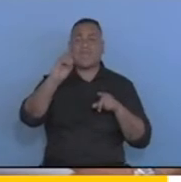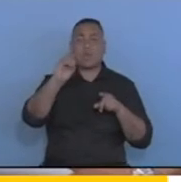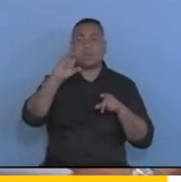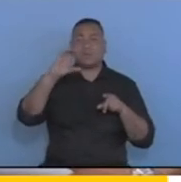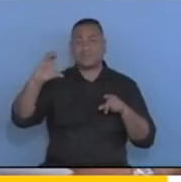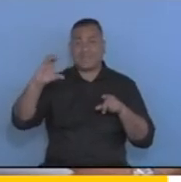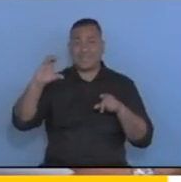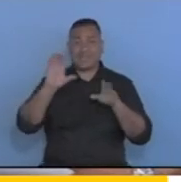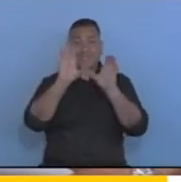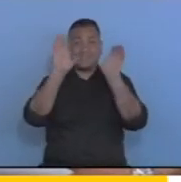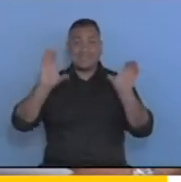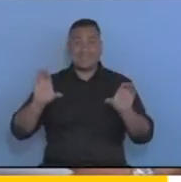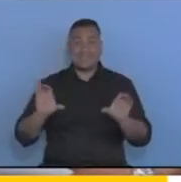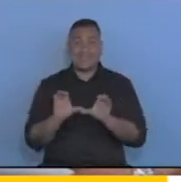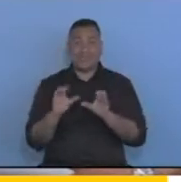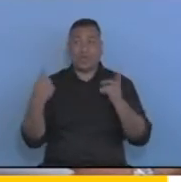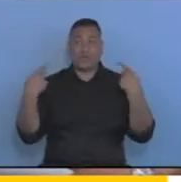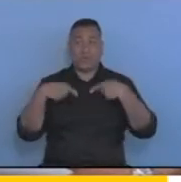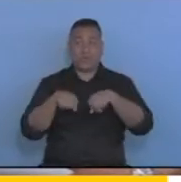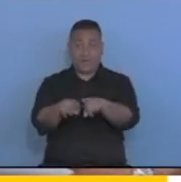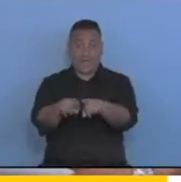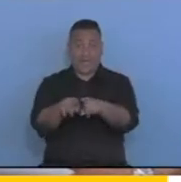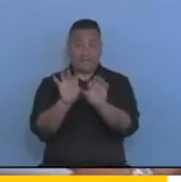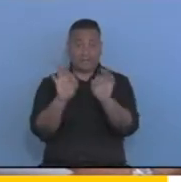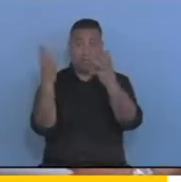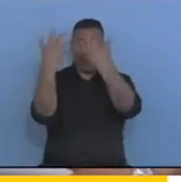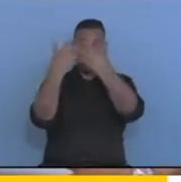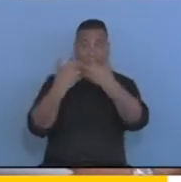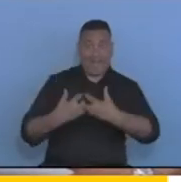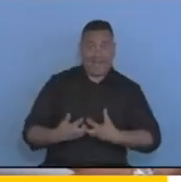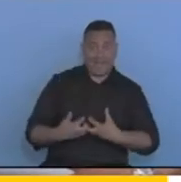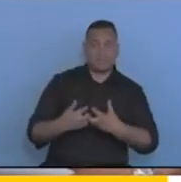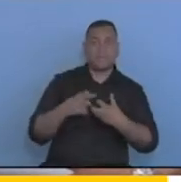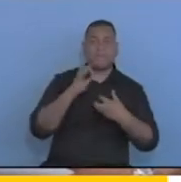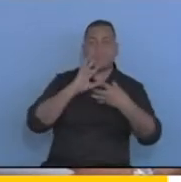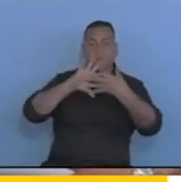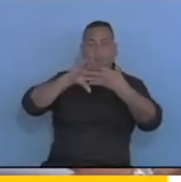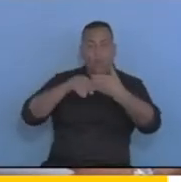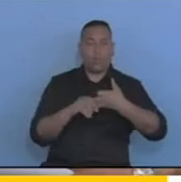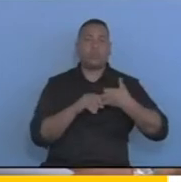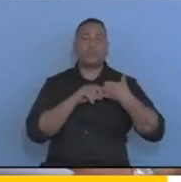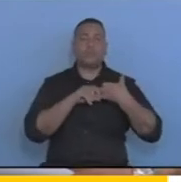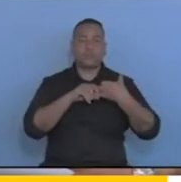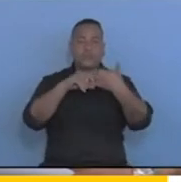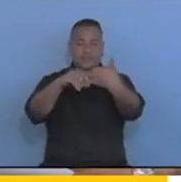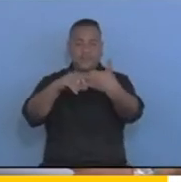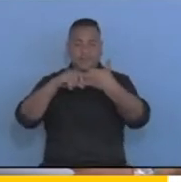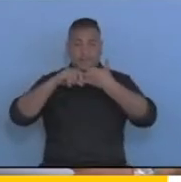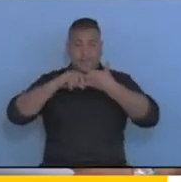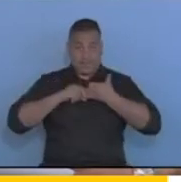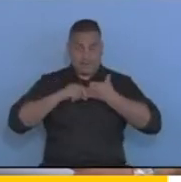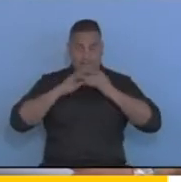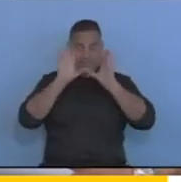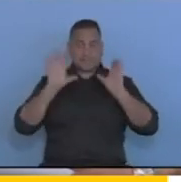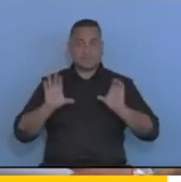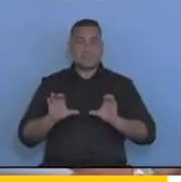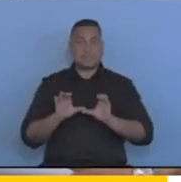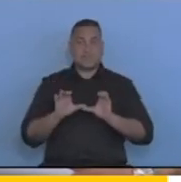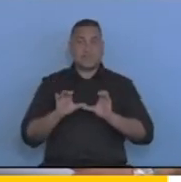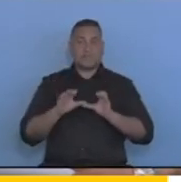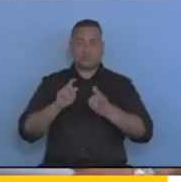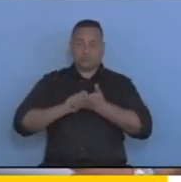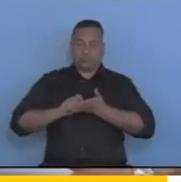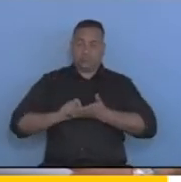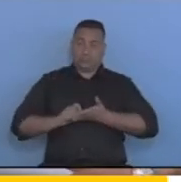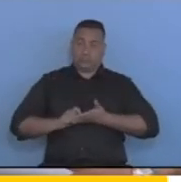After those 3 have been completed and successfully completed, they will get a form to fill in, send it to the